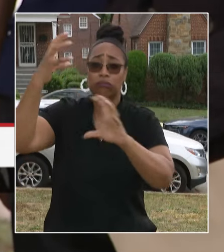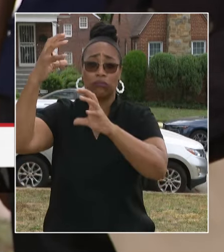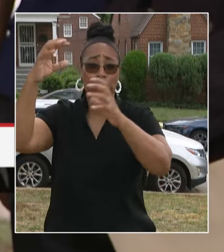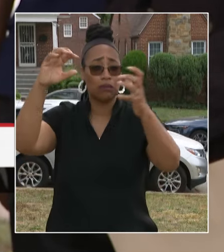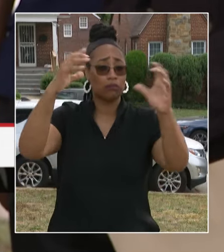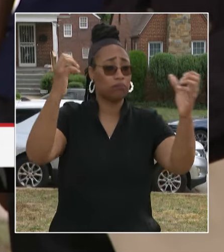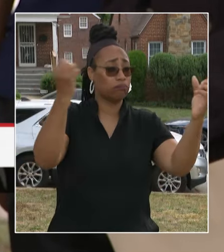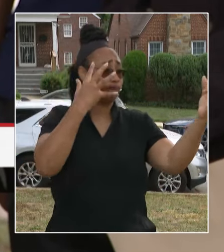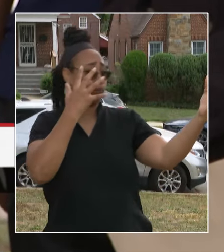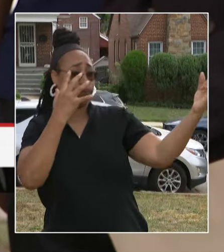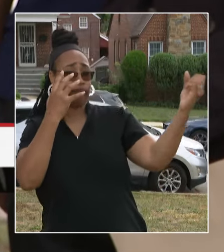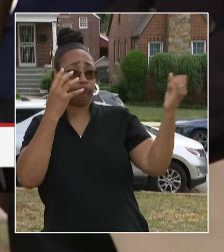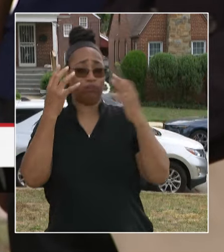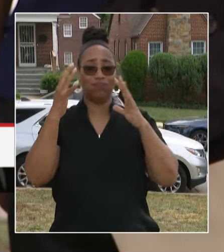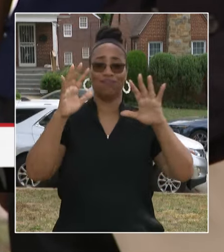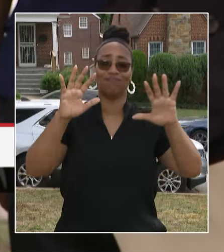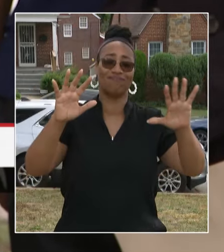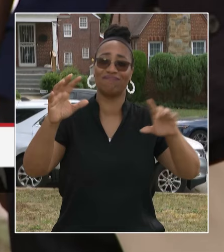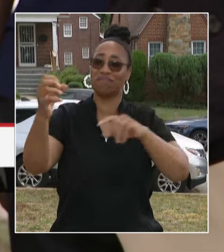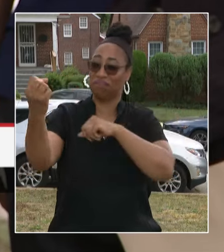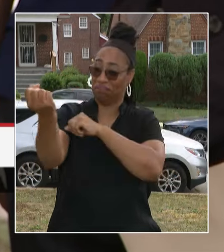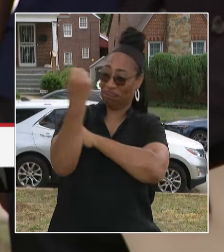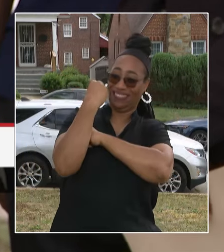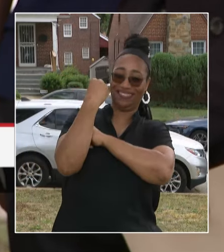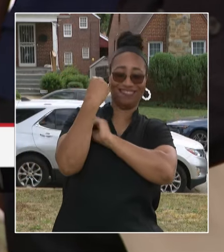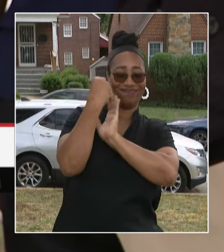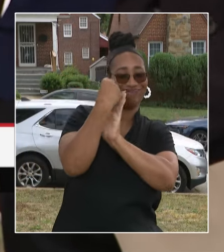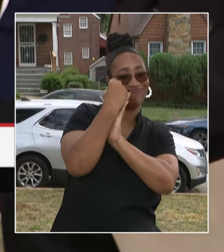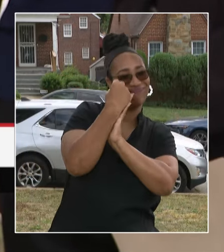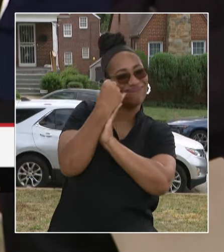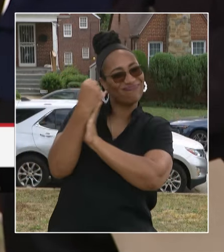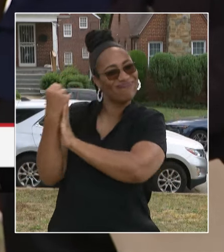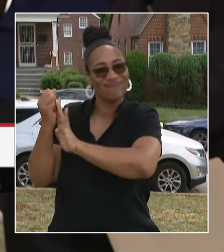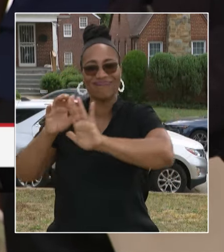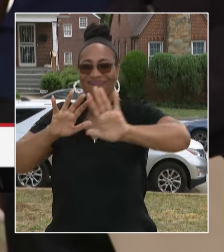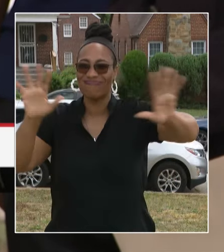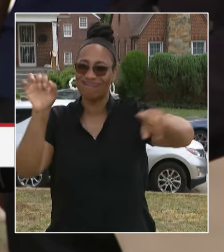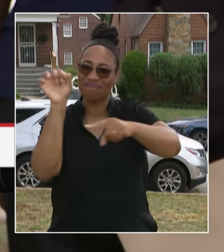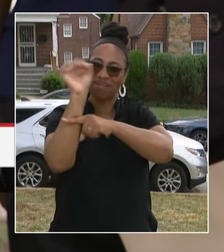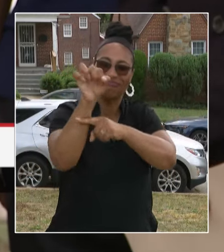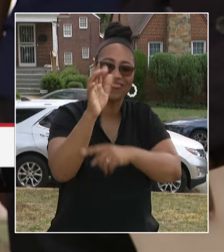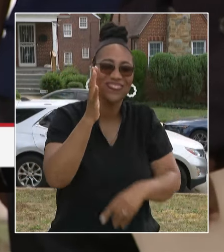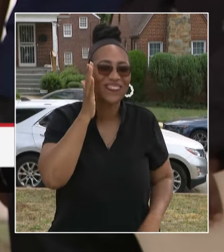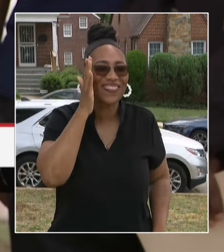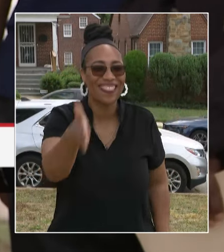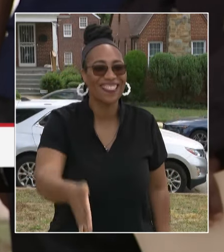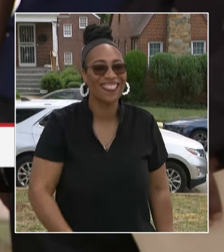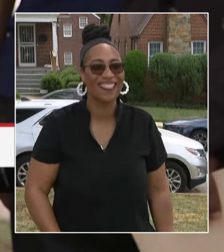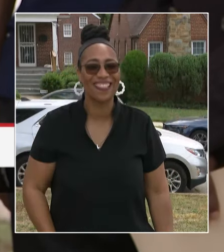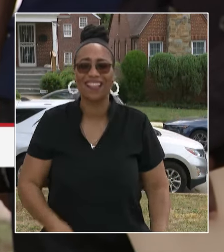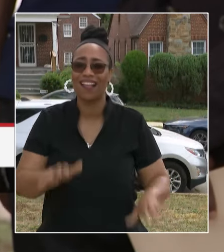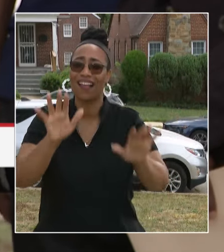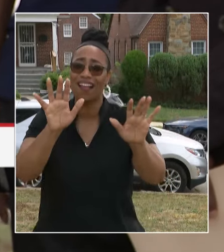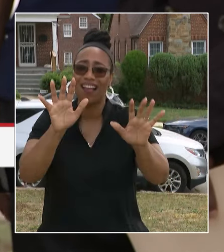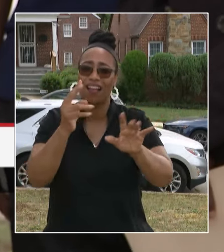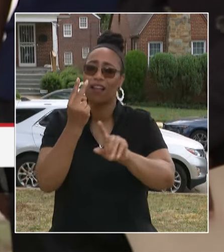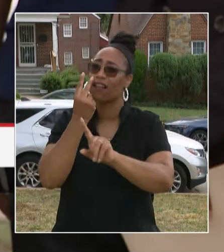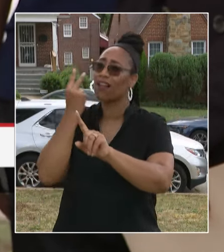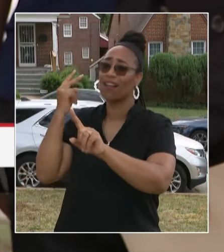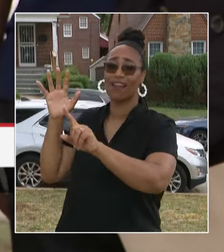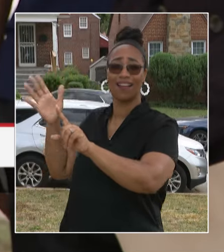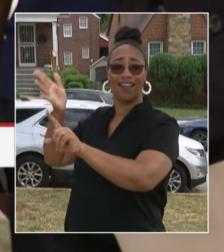catastrophe possibly prevail over us? We will not march back to what was, but move to what shall be. A country